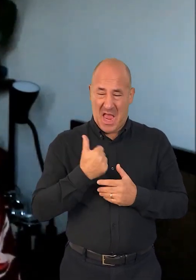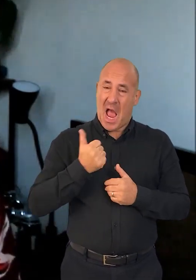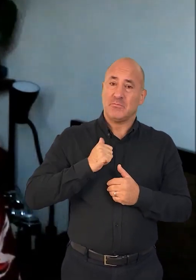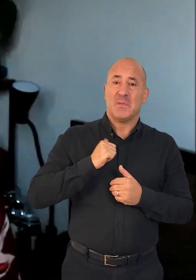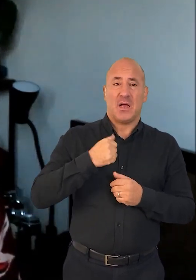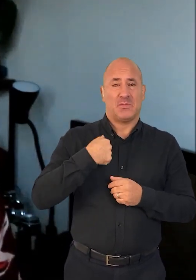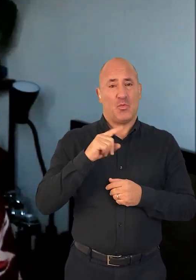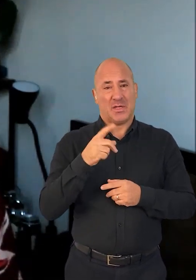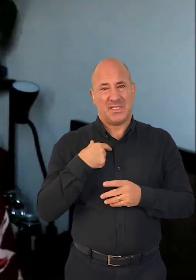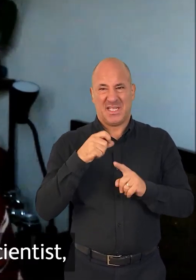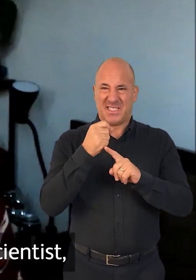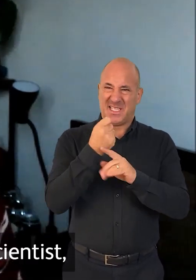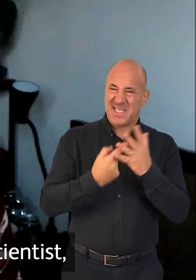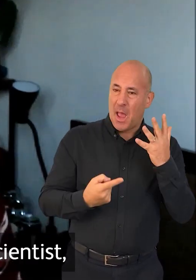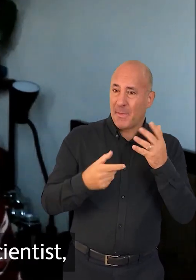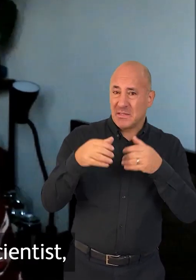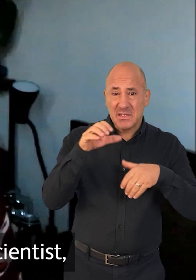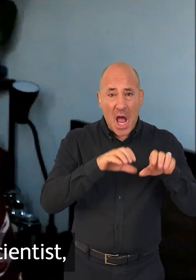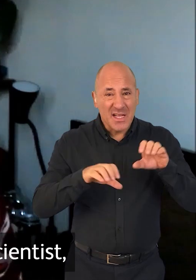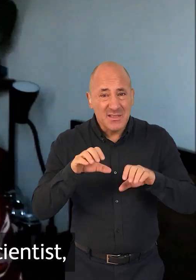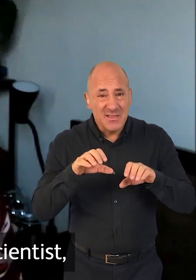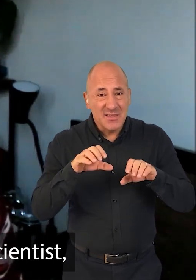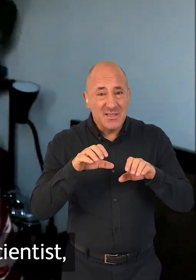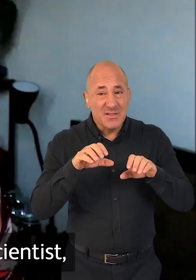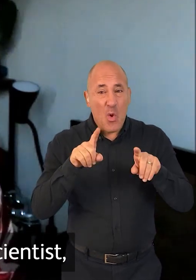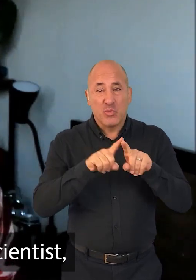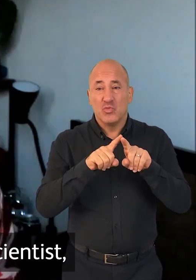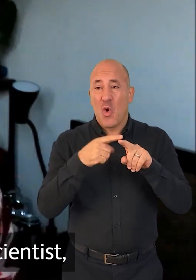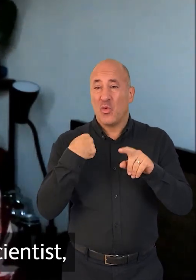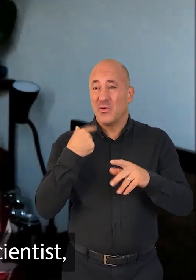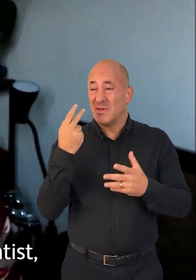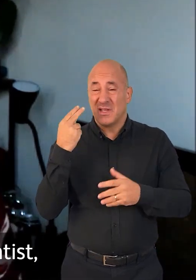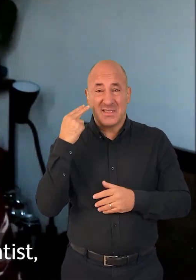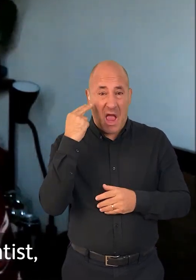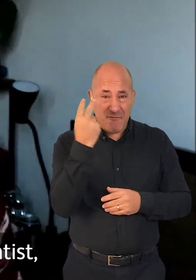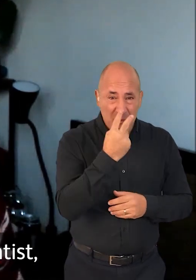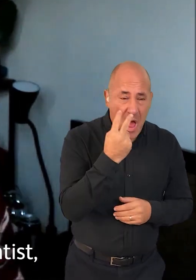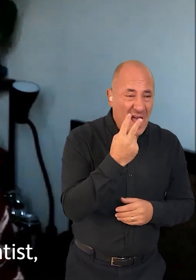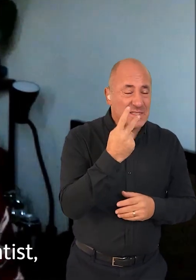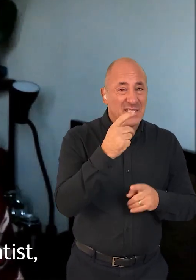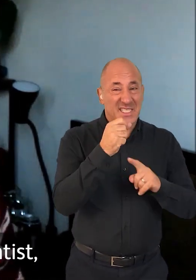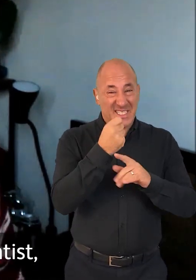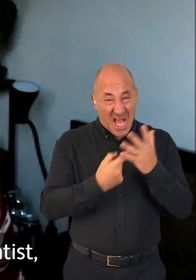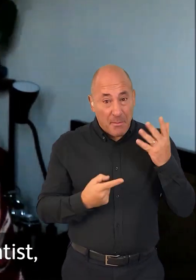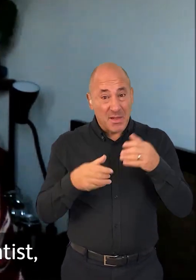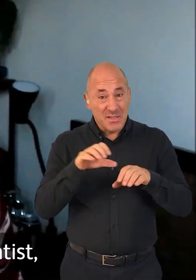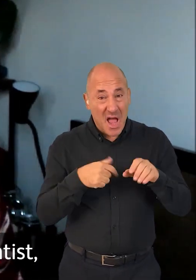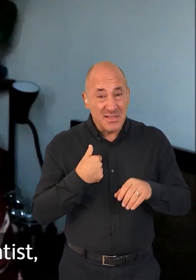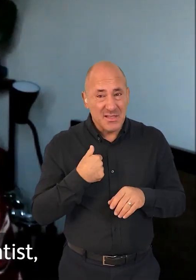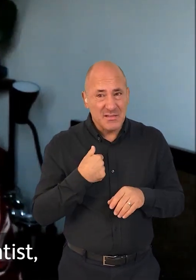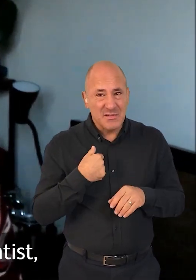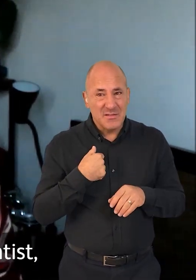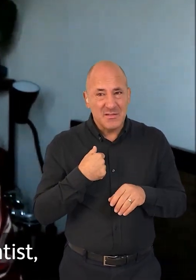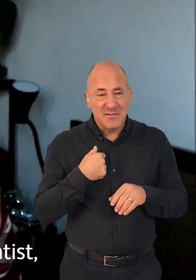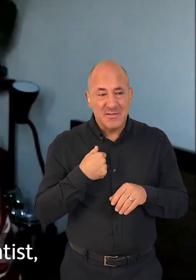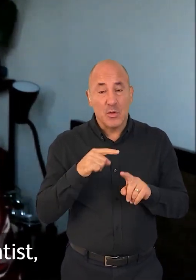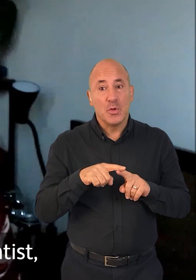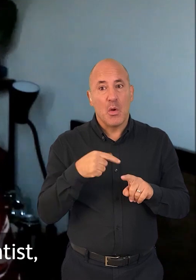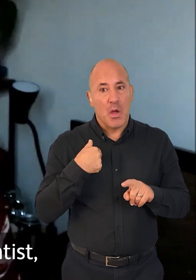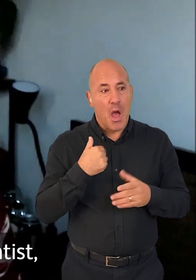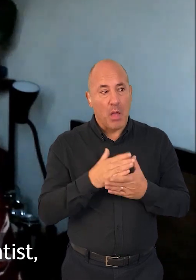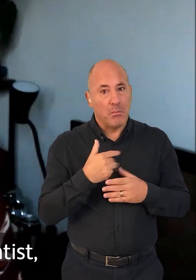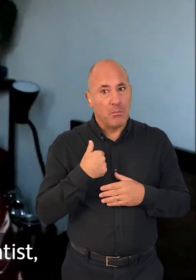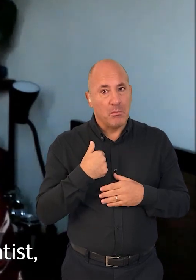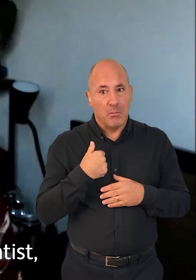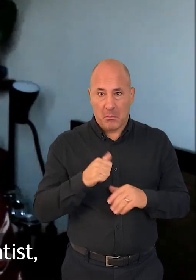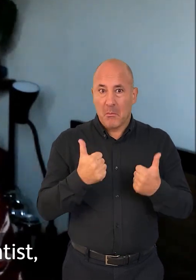I never thought for a moment that I would be a disabled scientist, let alone a deafblind and disabled